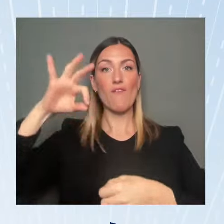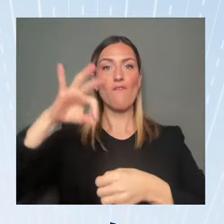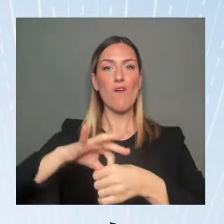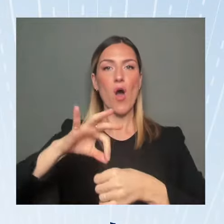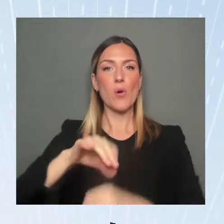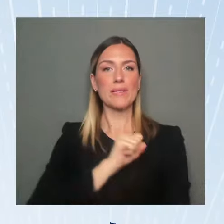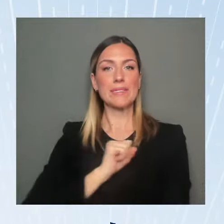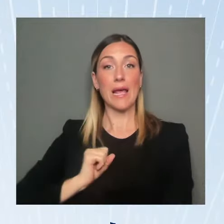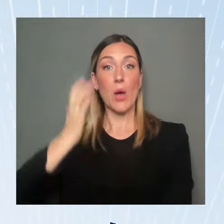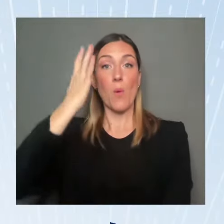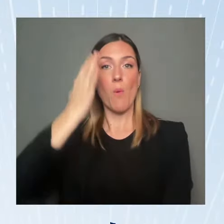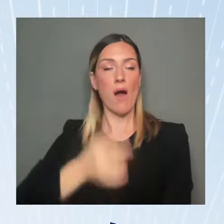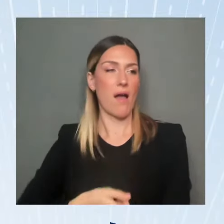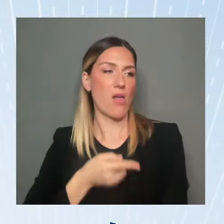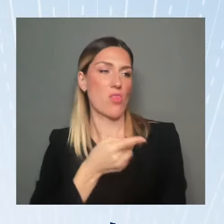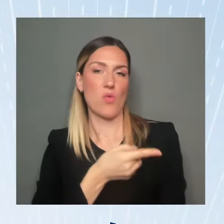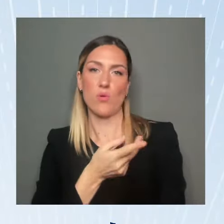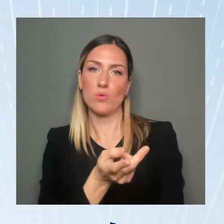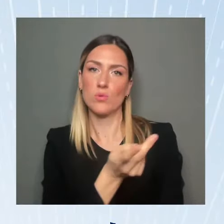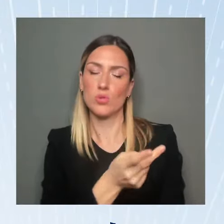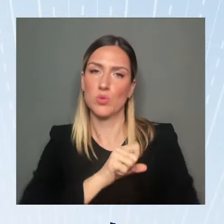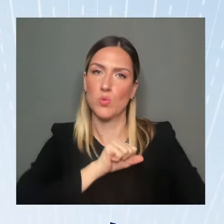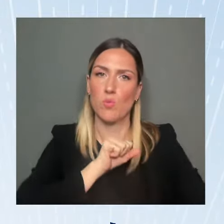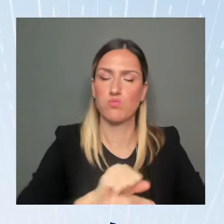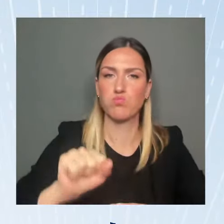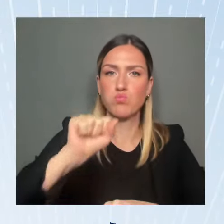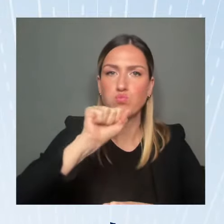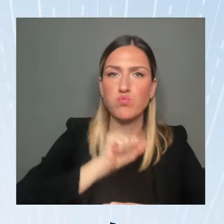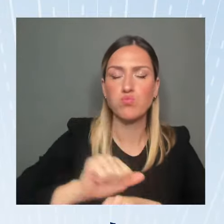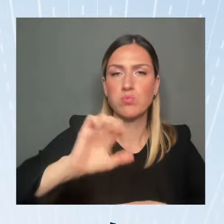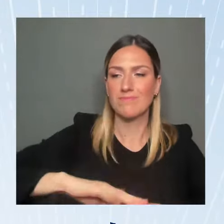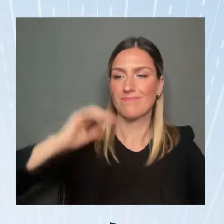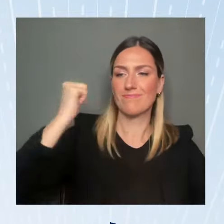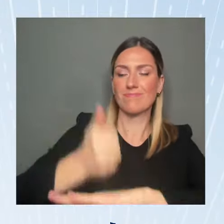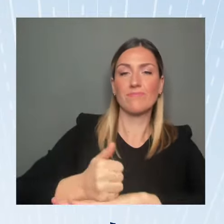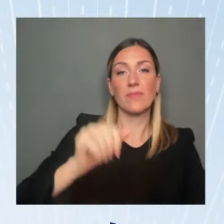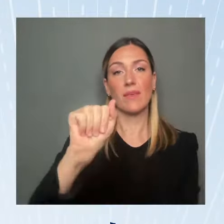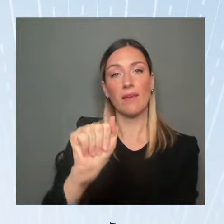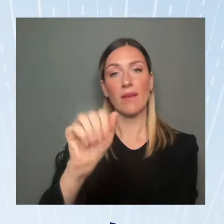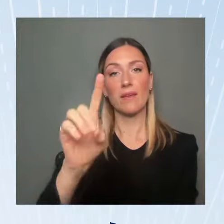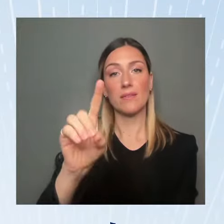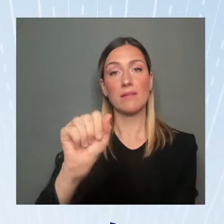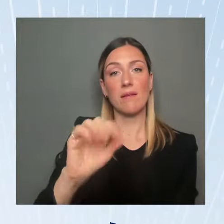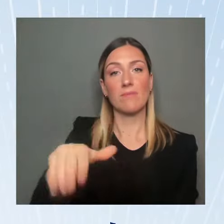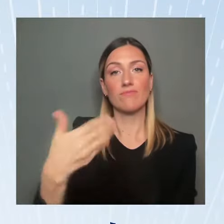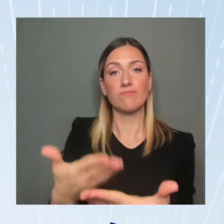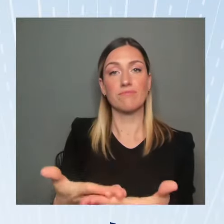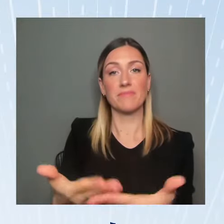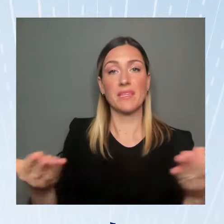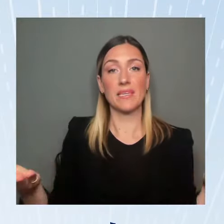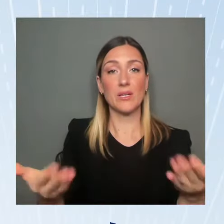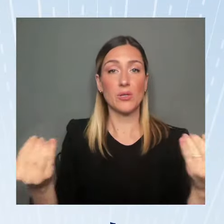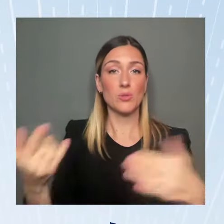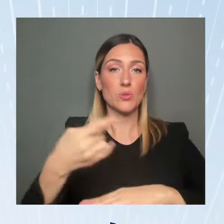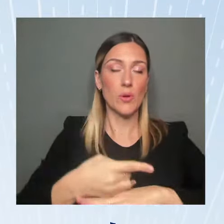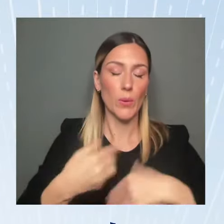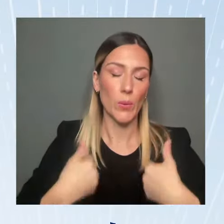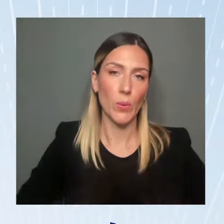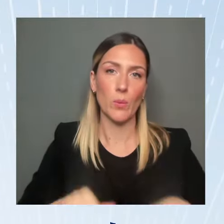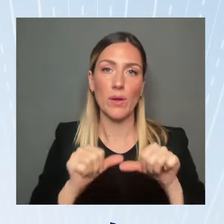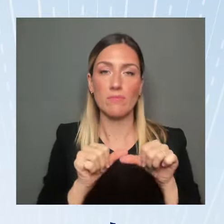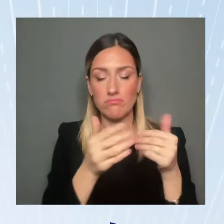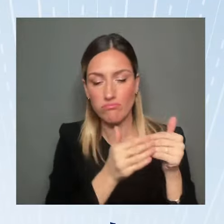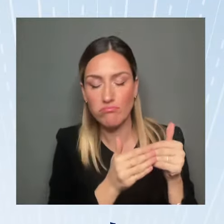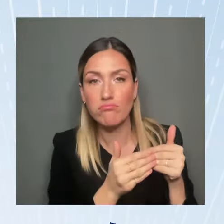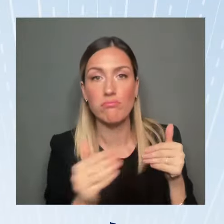because they crawled up the steps so that I could have the American with Disabilities Act and be here today. So we're just carrying on that work that